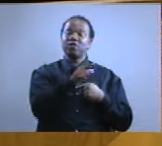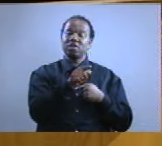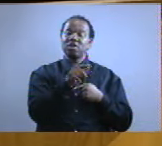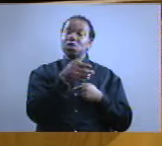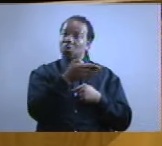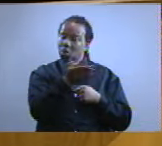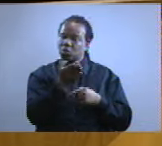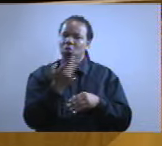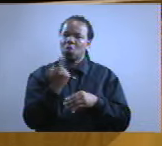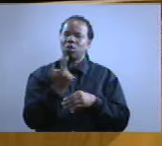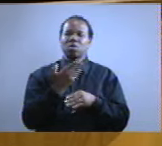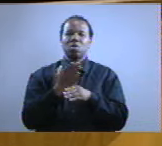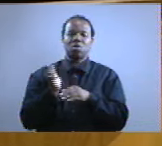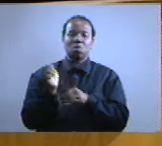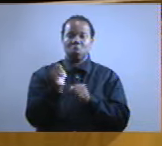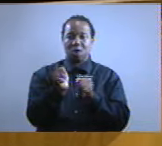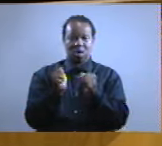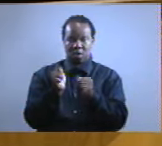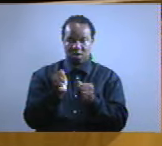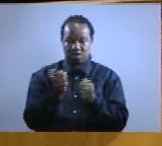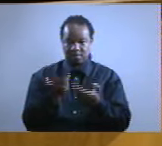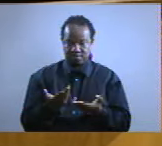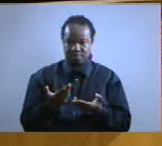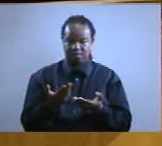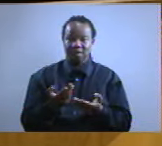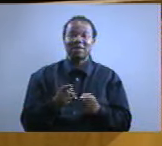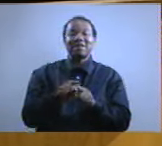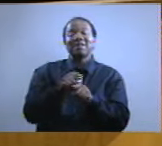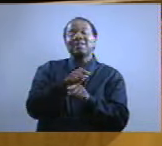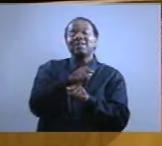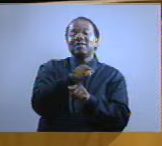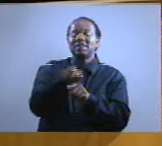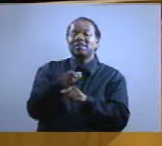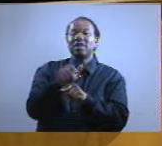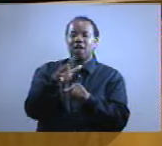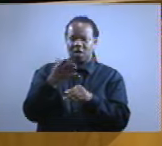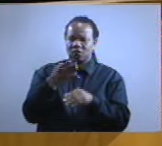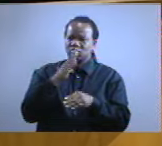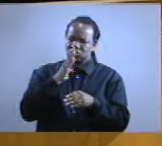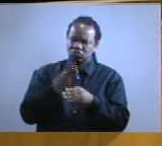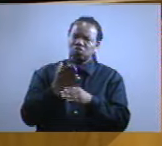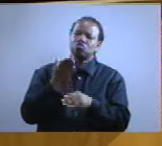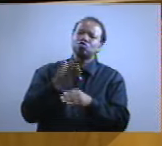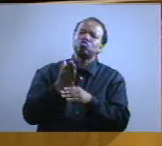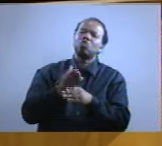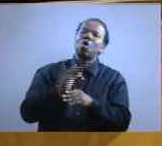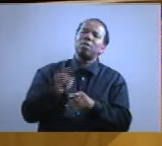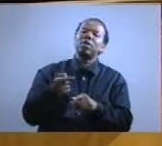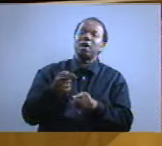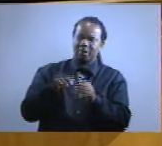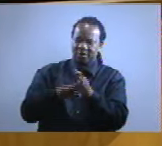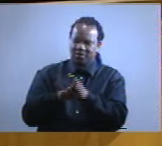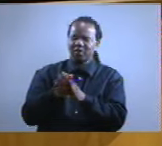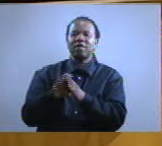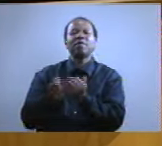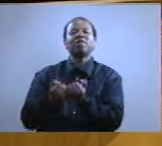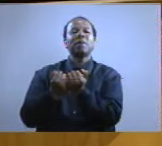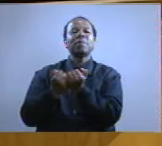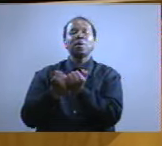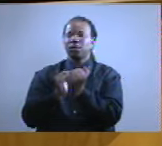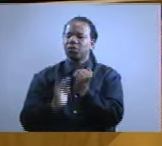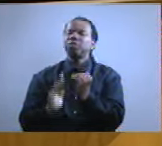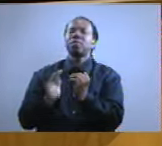employment. These are people who are already affirmed in that they have a job and they are being developed and assisted to move up